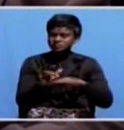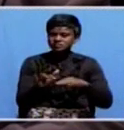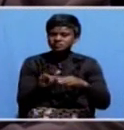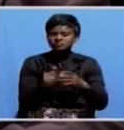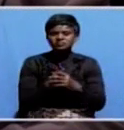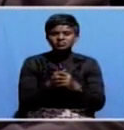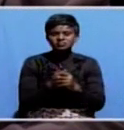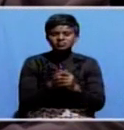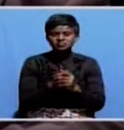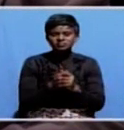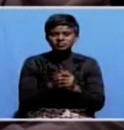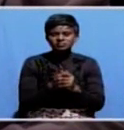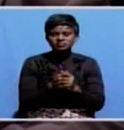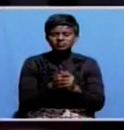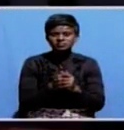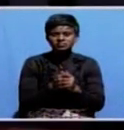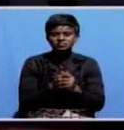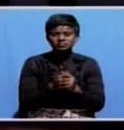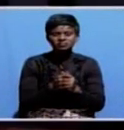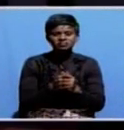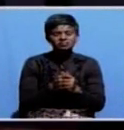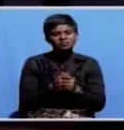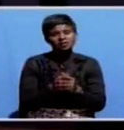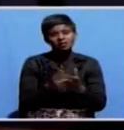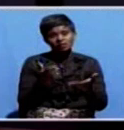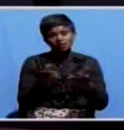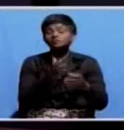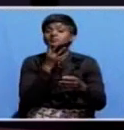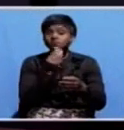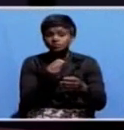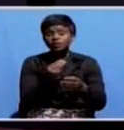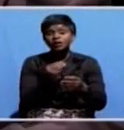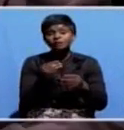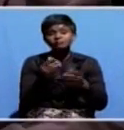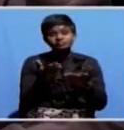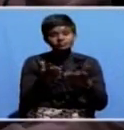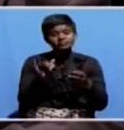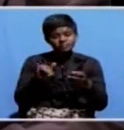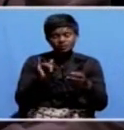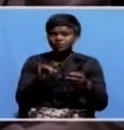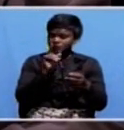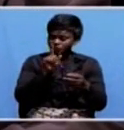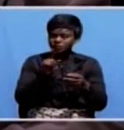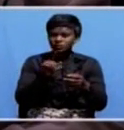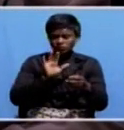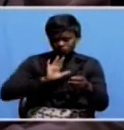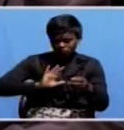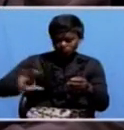Western powers. We believe he ran his race and ran it so well? Chiluba ran the